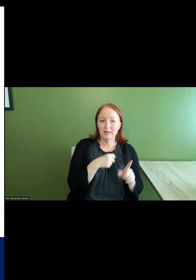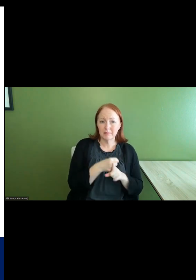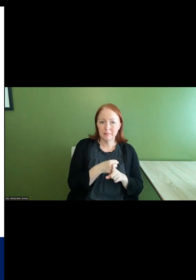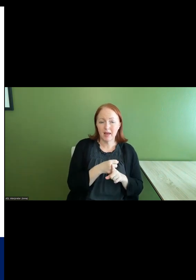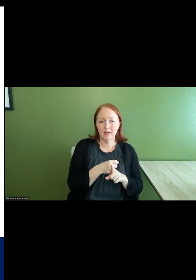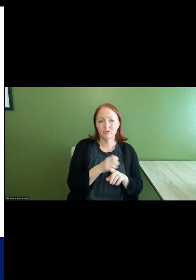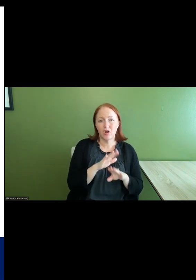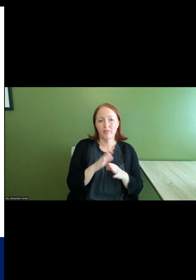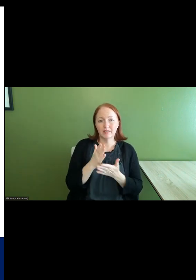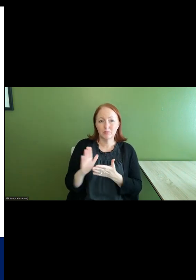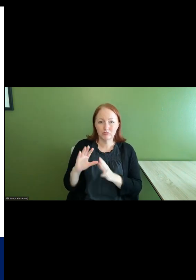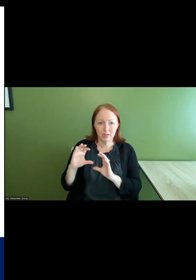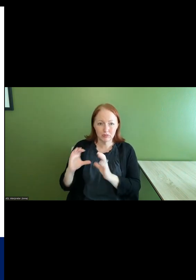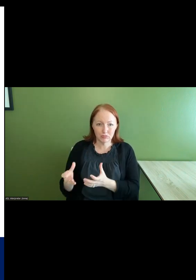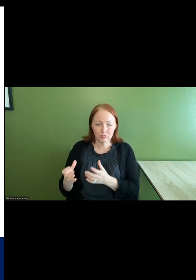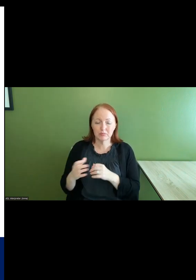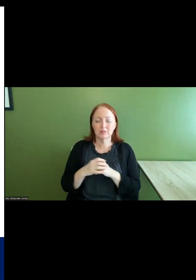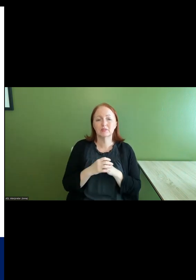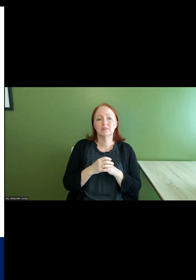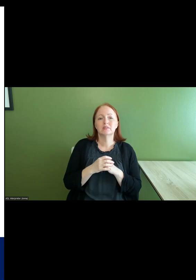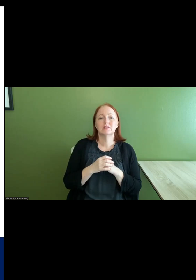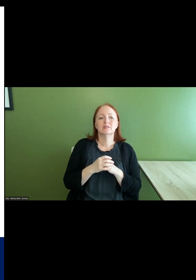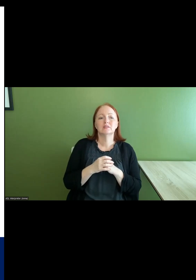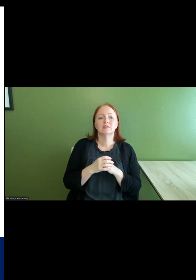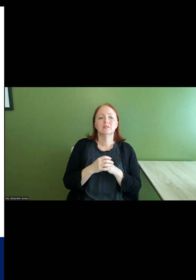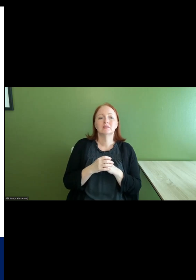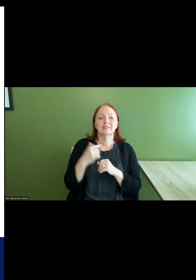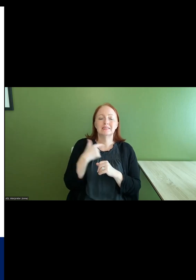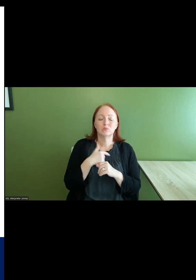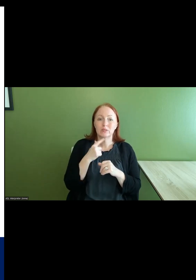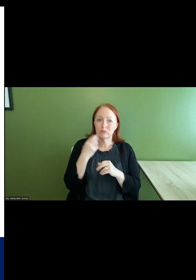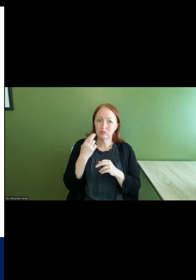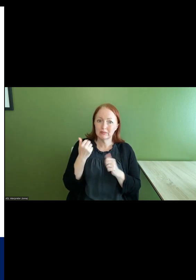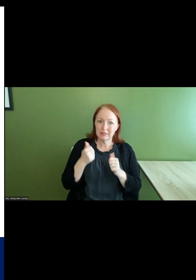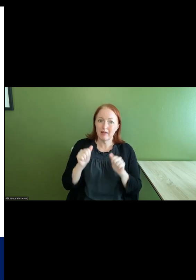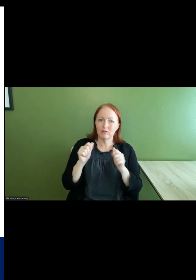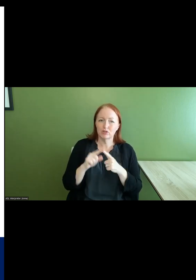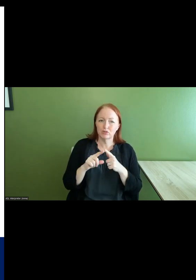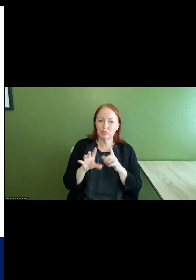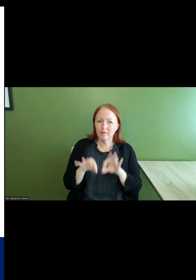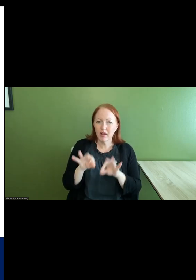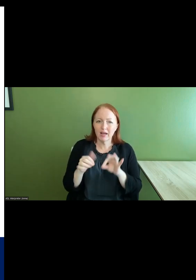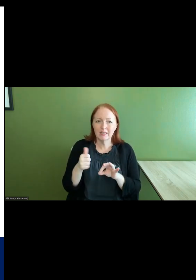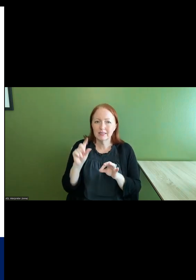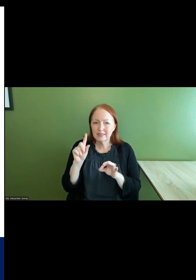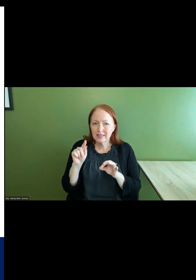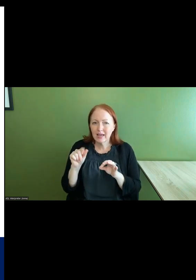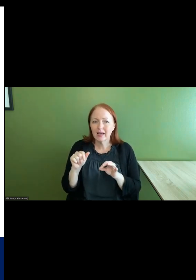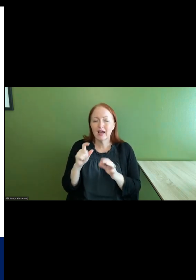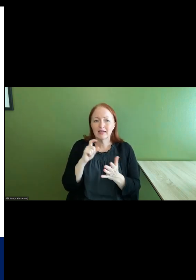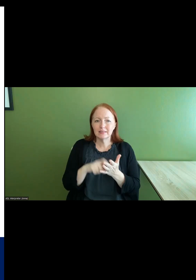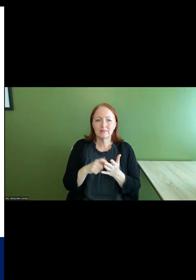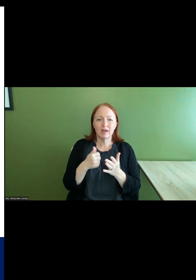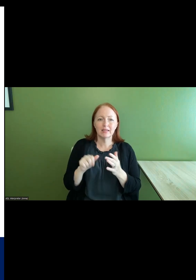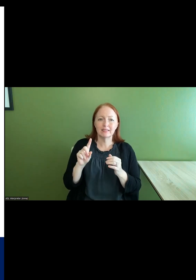these marginalized groups? And have reasonable efforts been made to discover any available data and identify